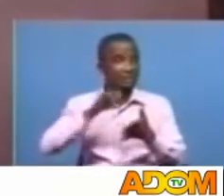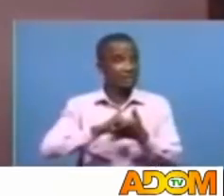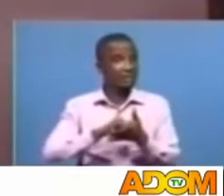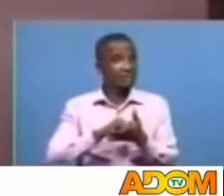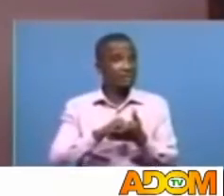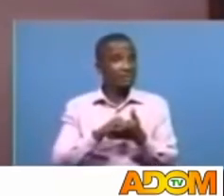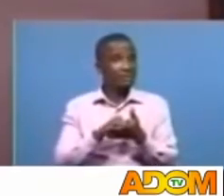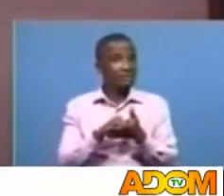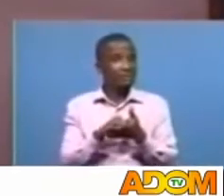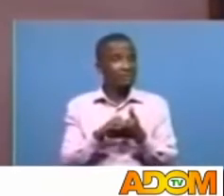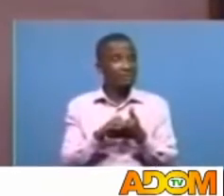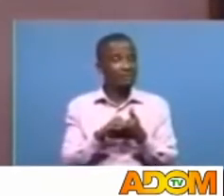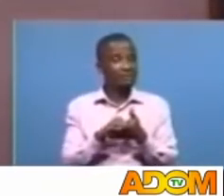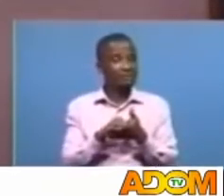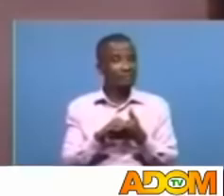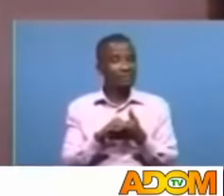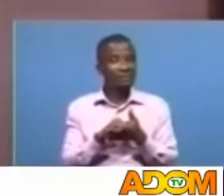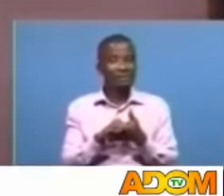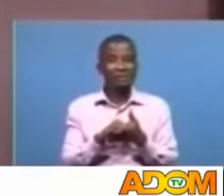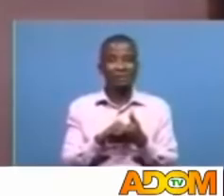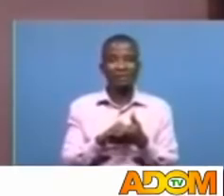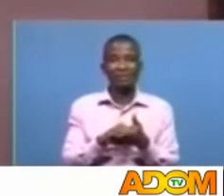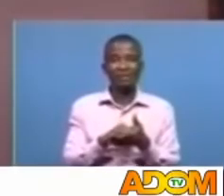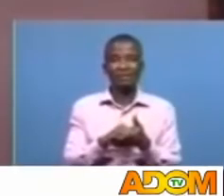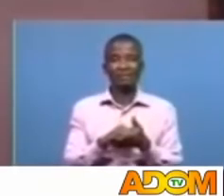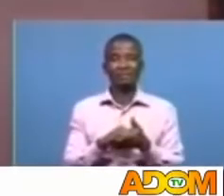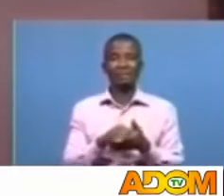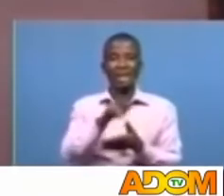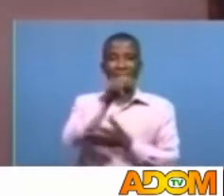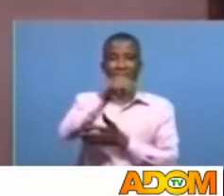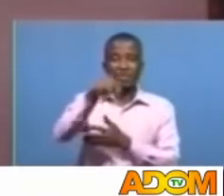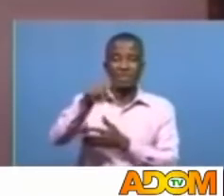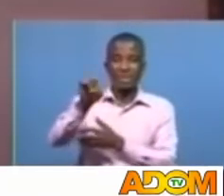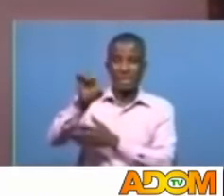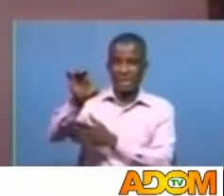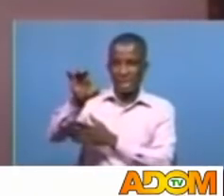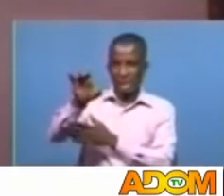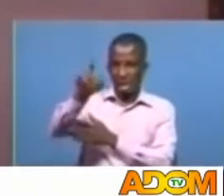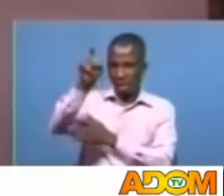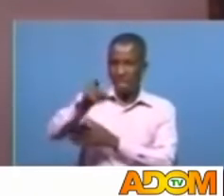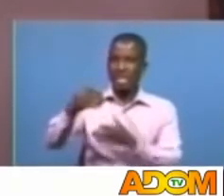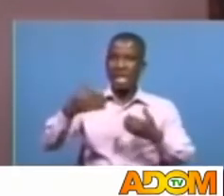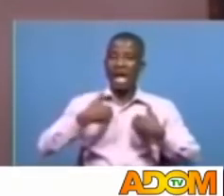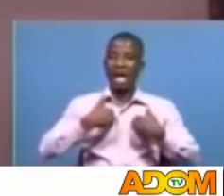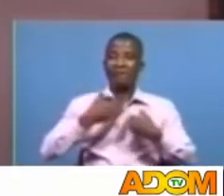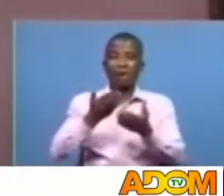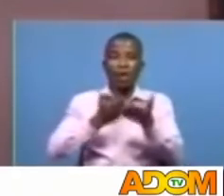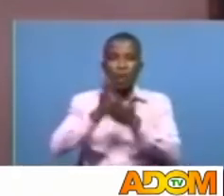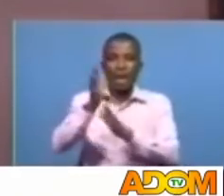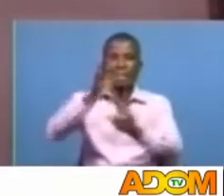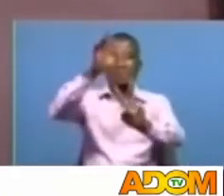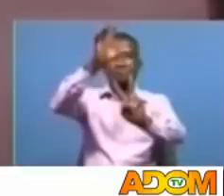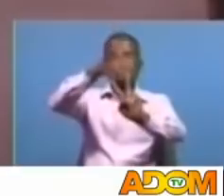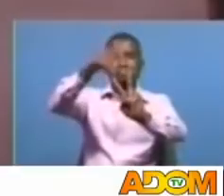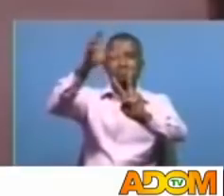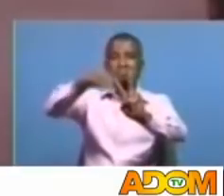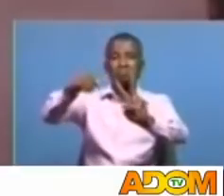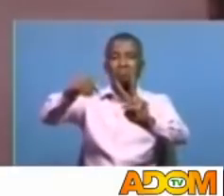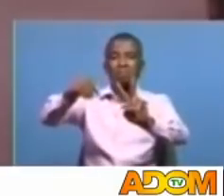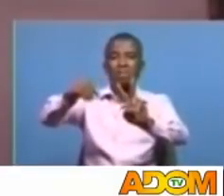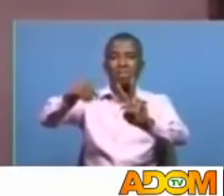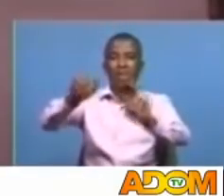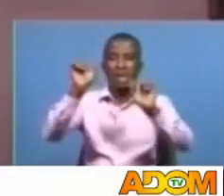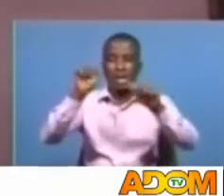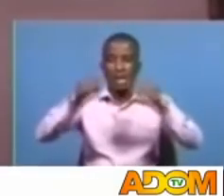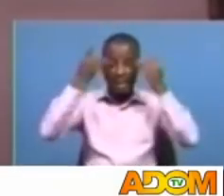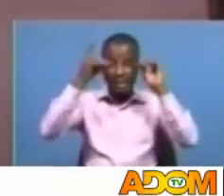the respondents have the right to elect not to adduce evidence. That is their right